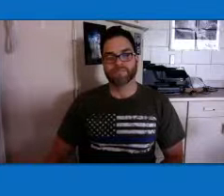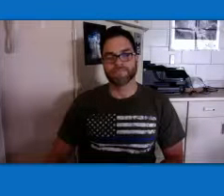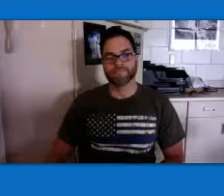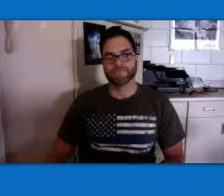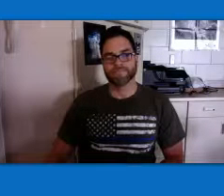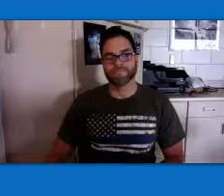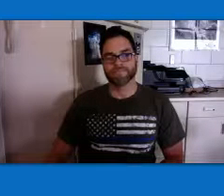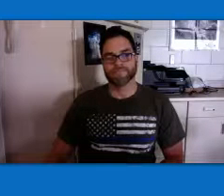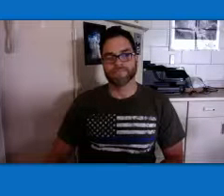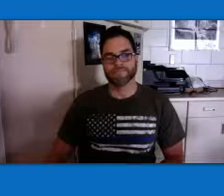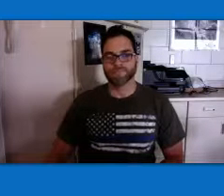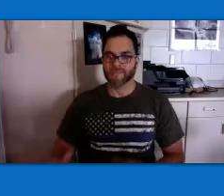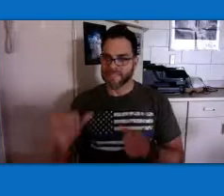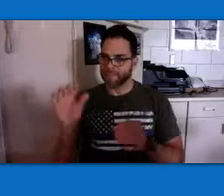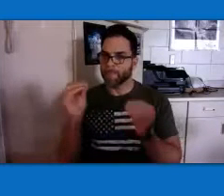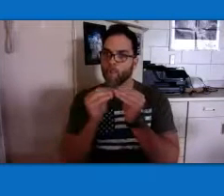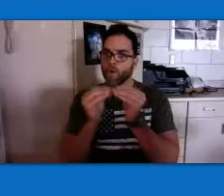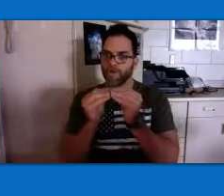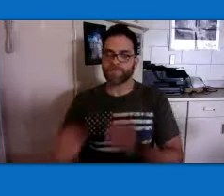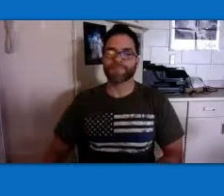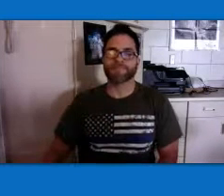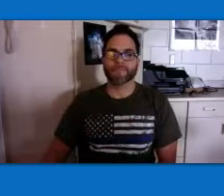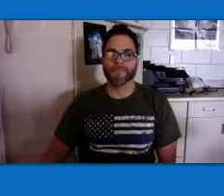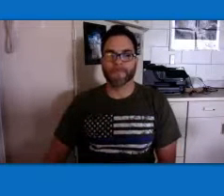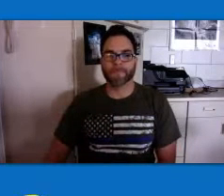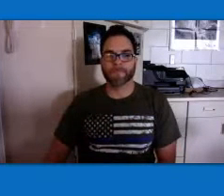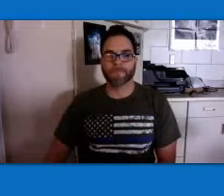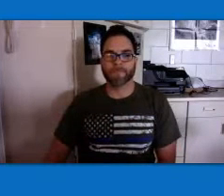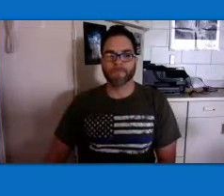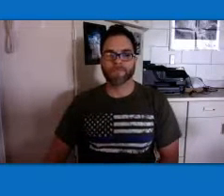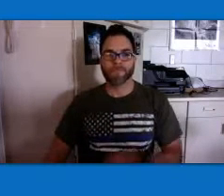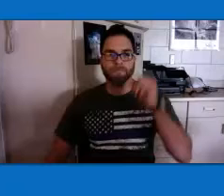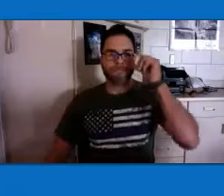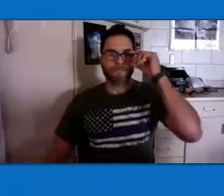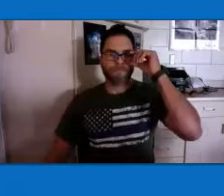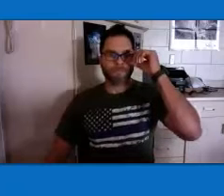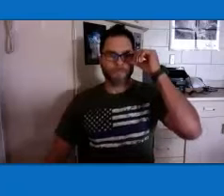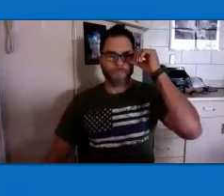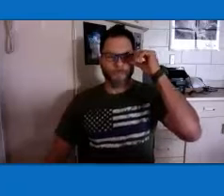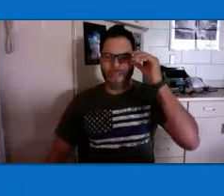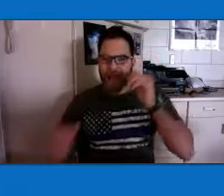More.